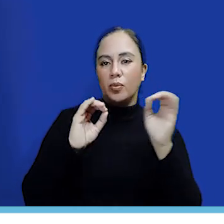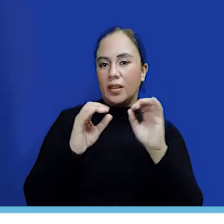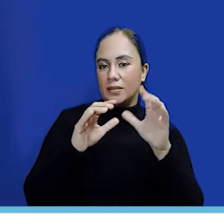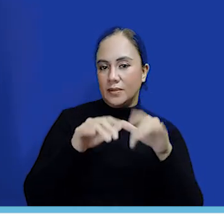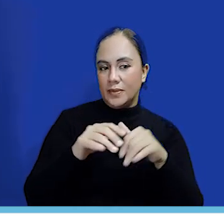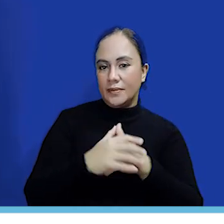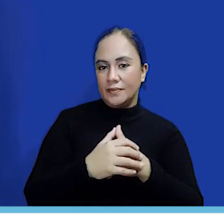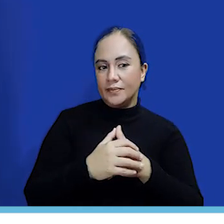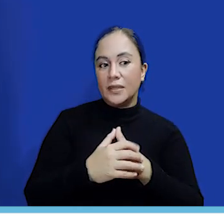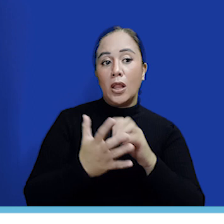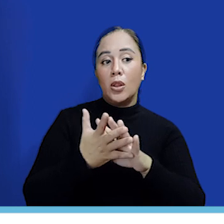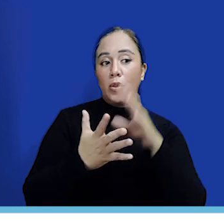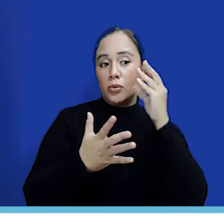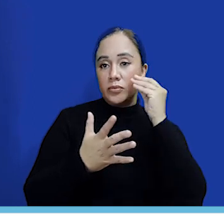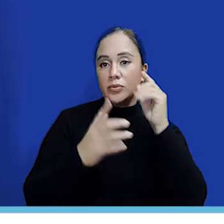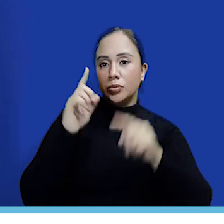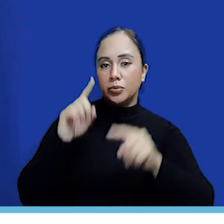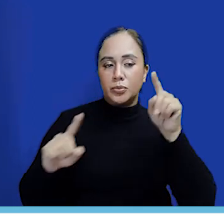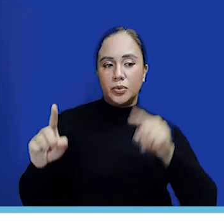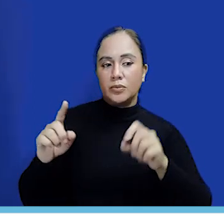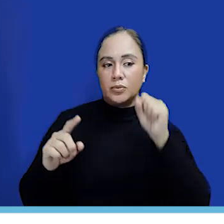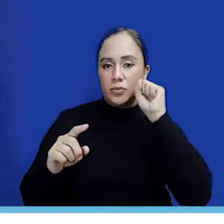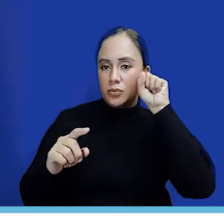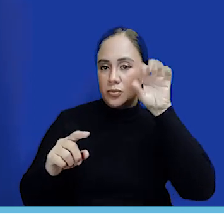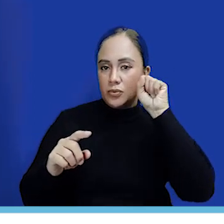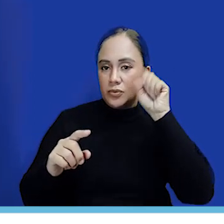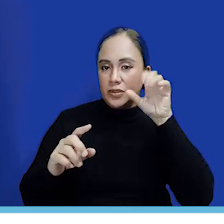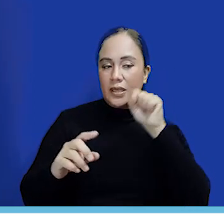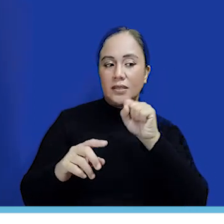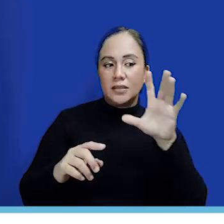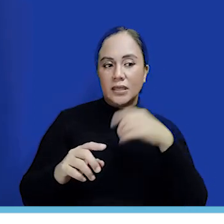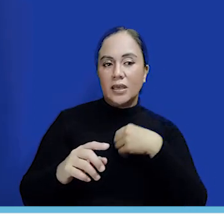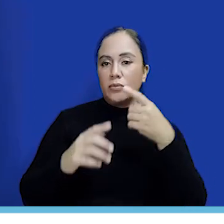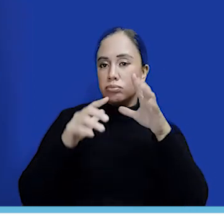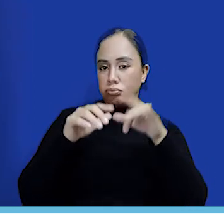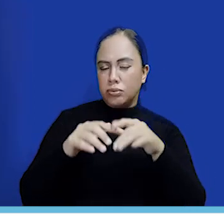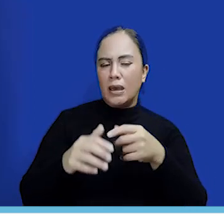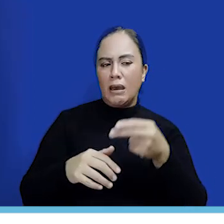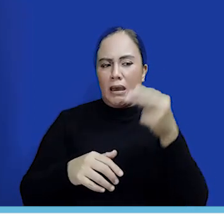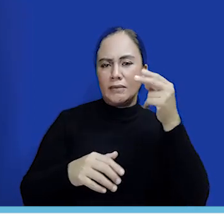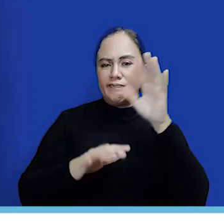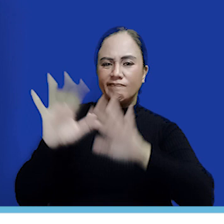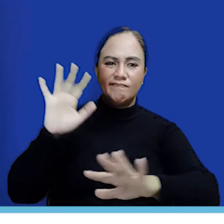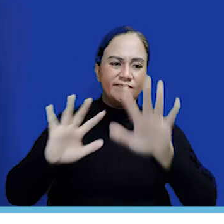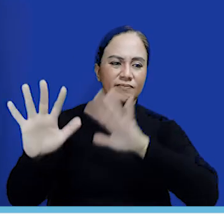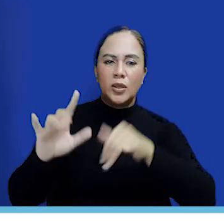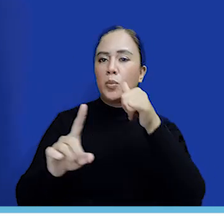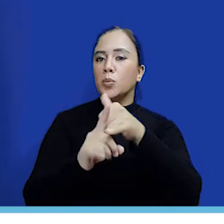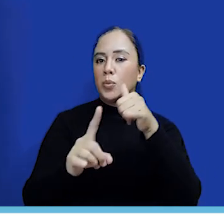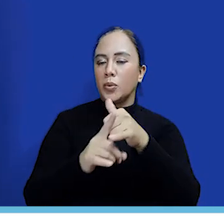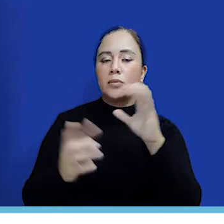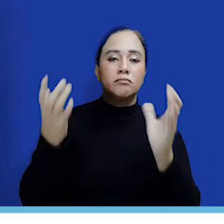without disabilities. Learners of diverse SOGSC with disabilities report higher rates of harassment